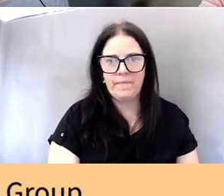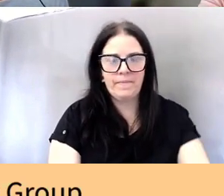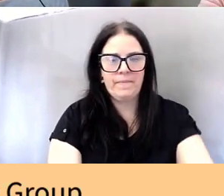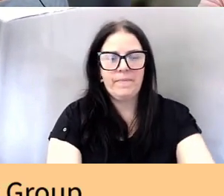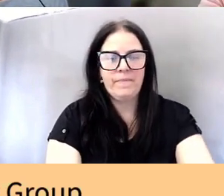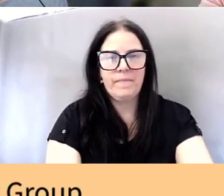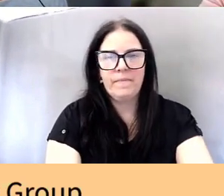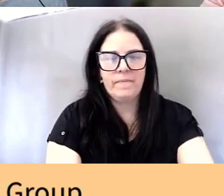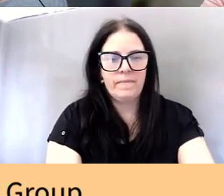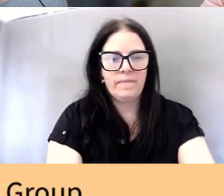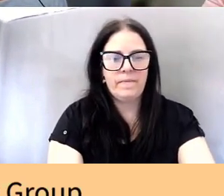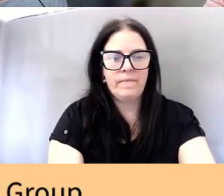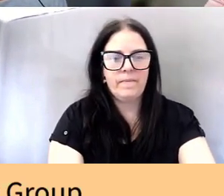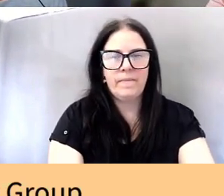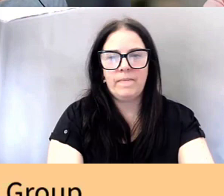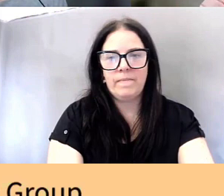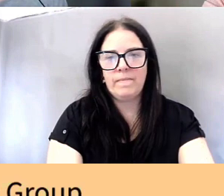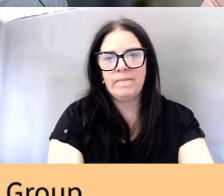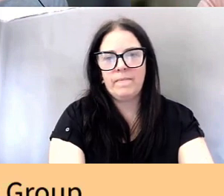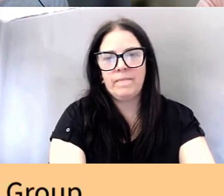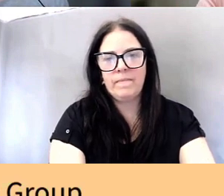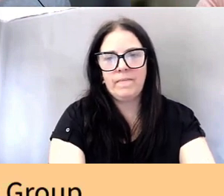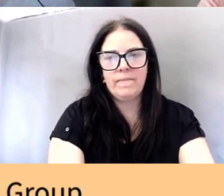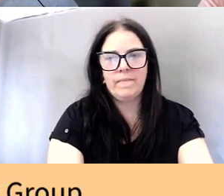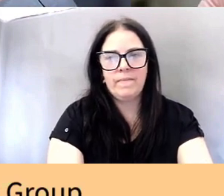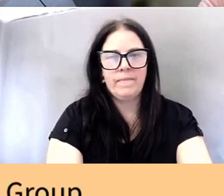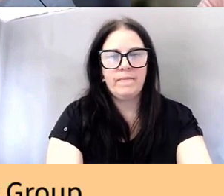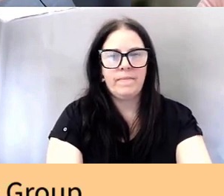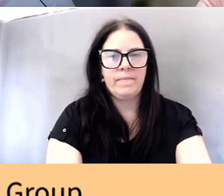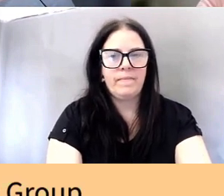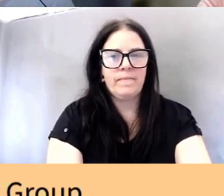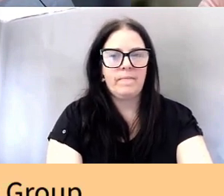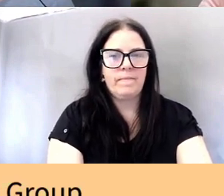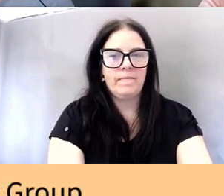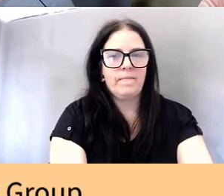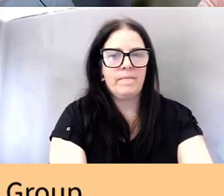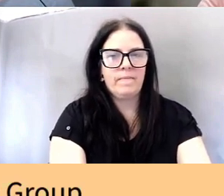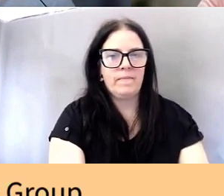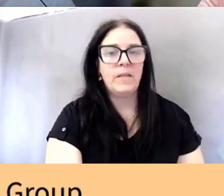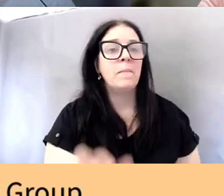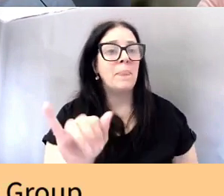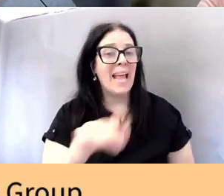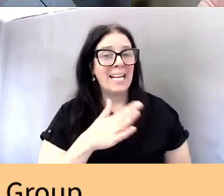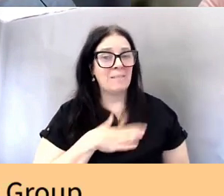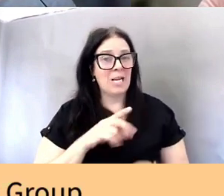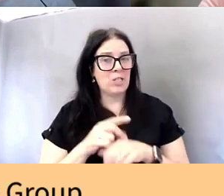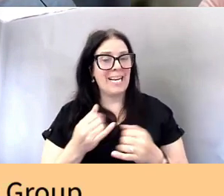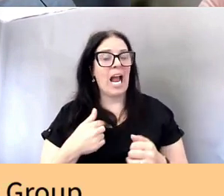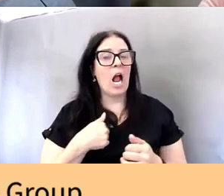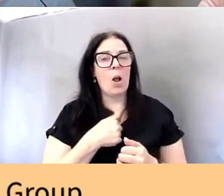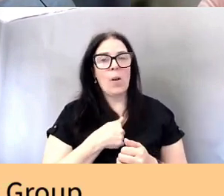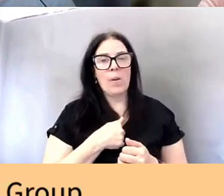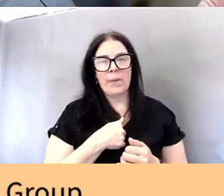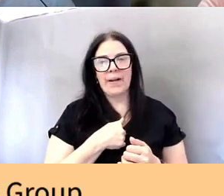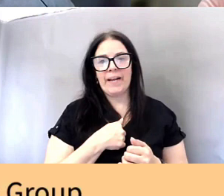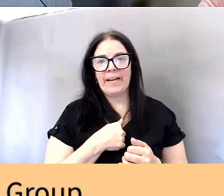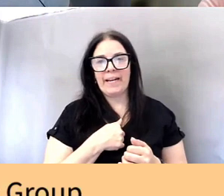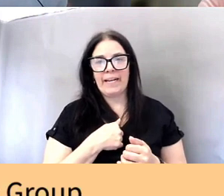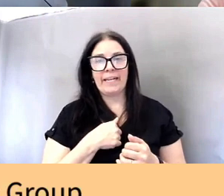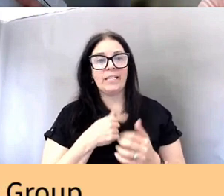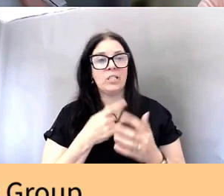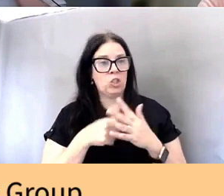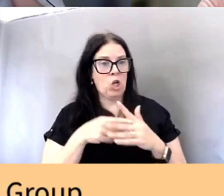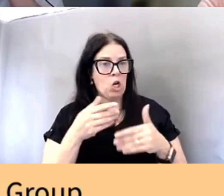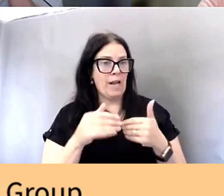Oh, I think that's my turn now. So as we started the work, Christine and I, on the OER